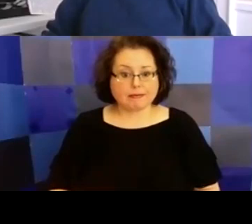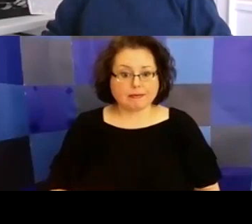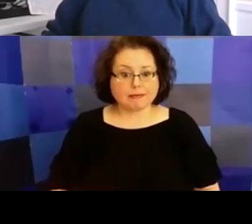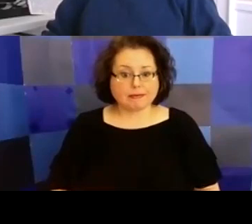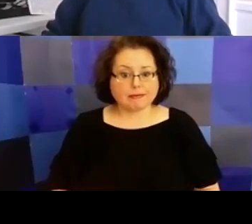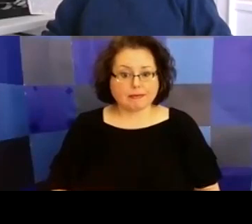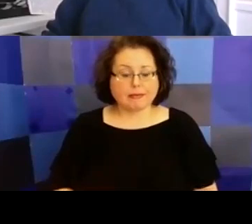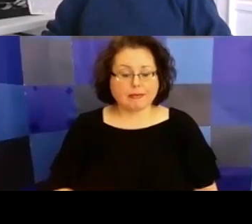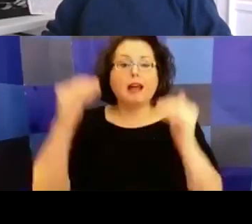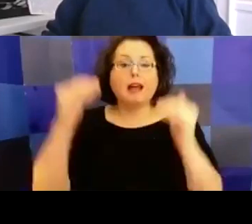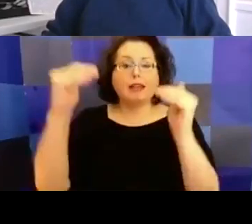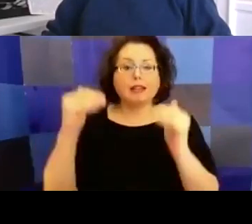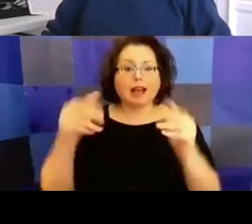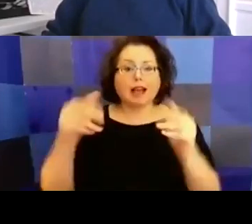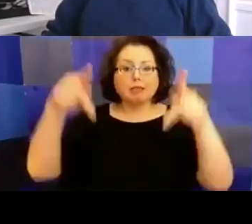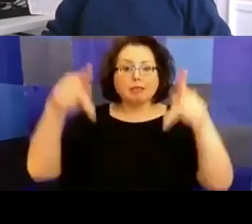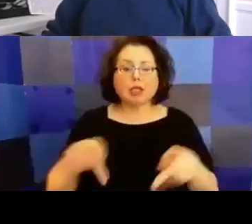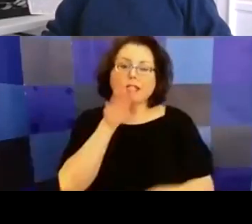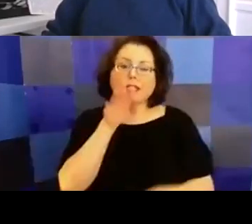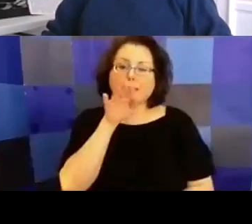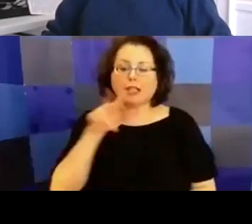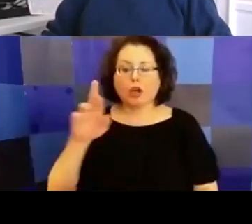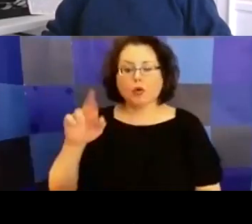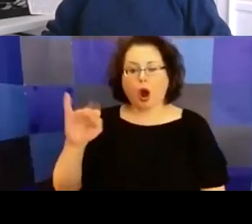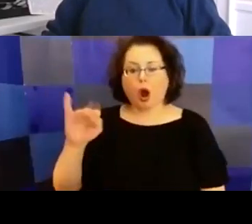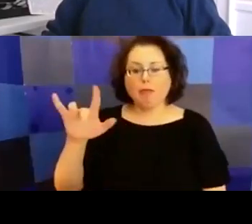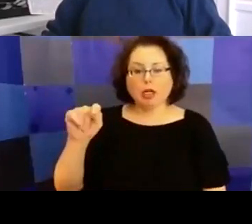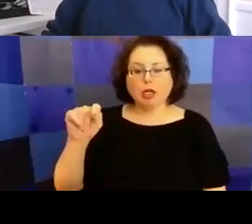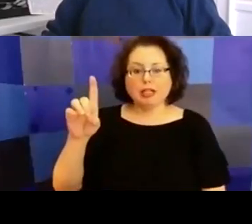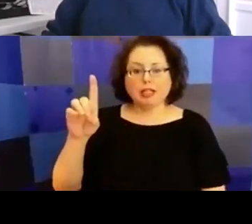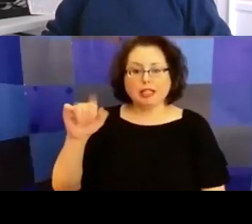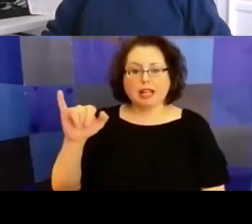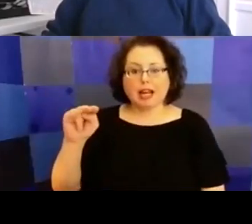Next speaker is Robert Danewood, followed by Jacob Klinger.